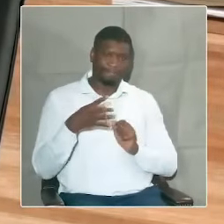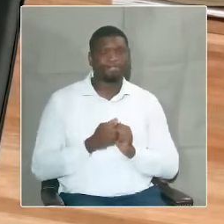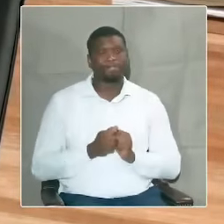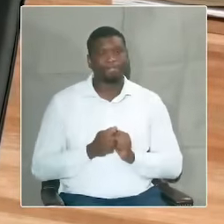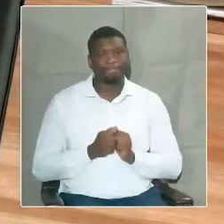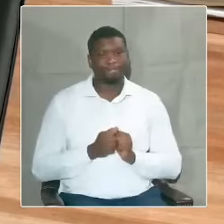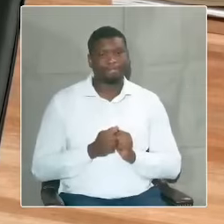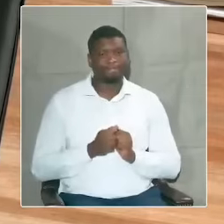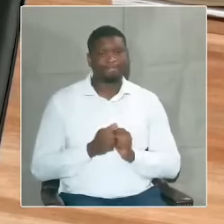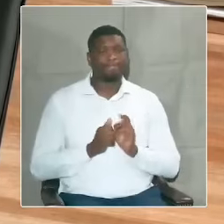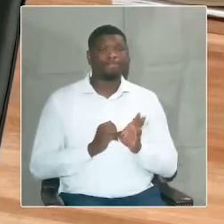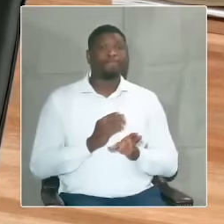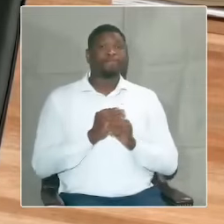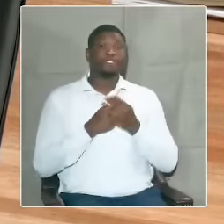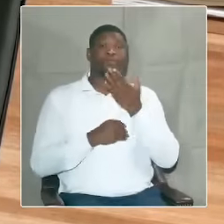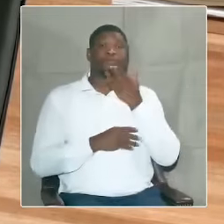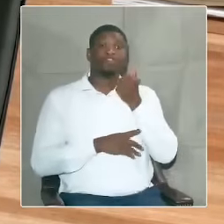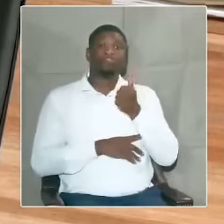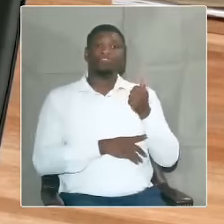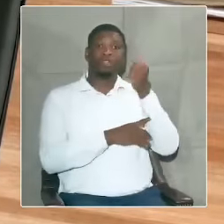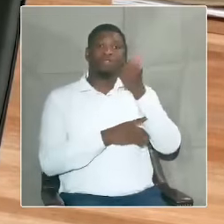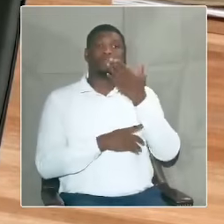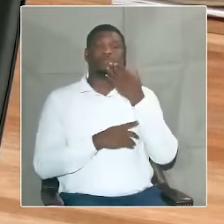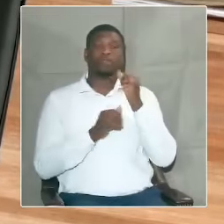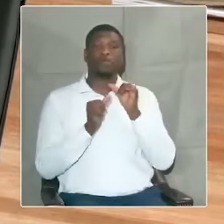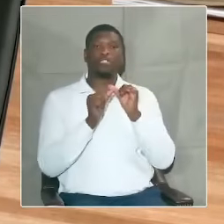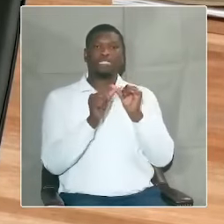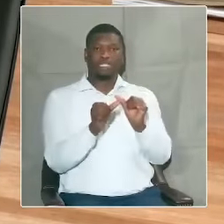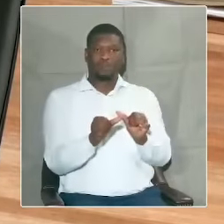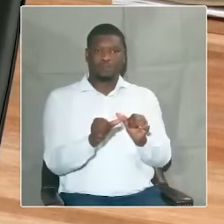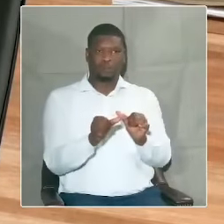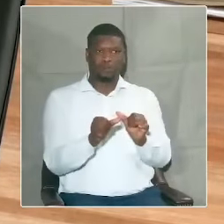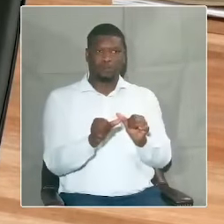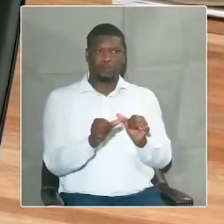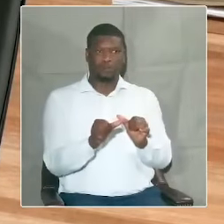And General, if we can then continue.